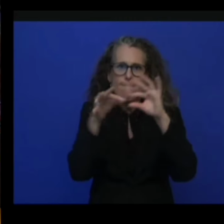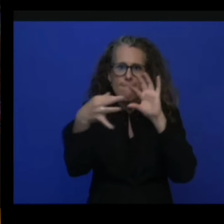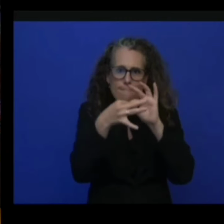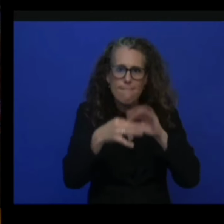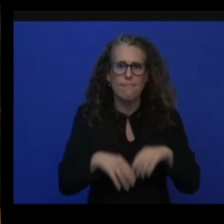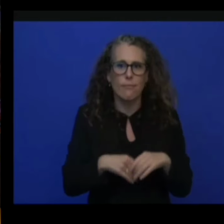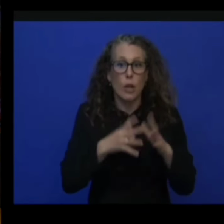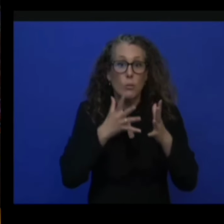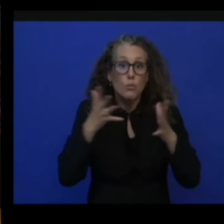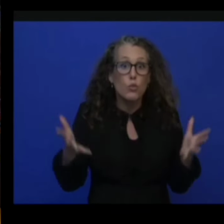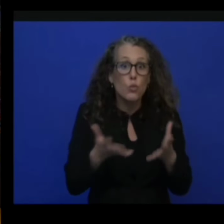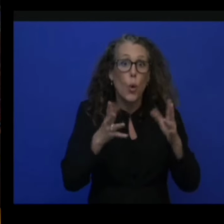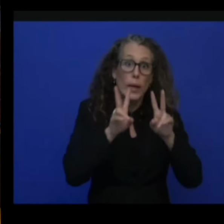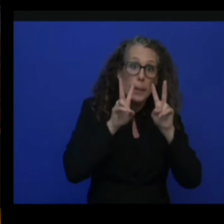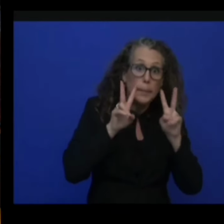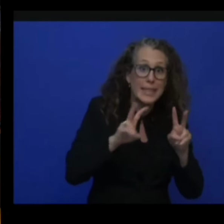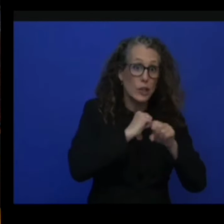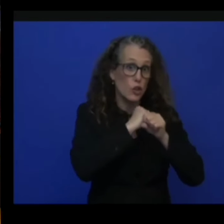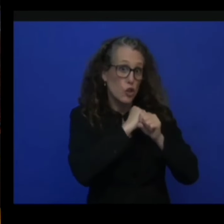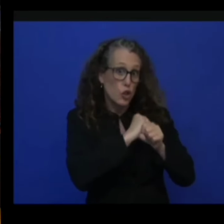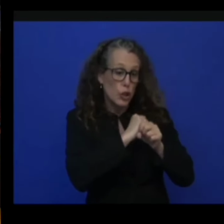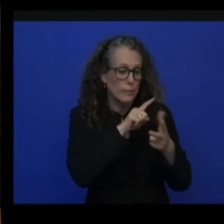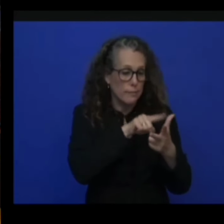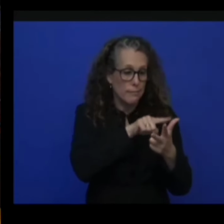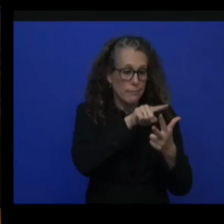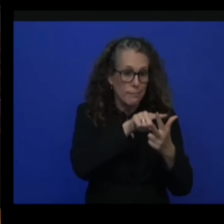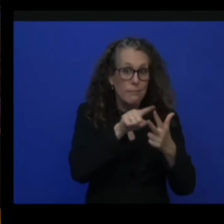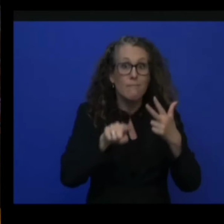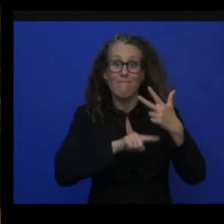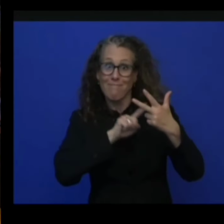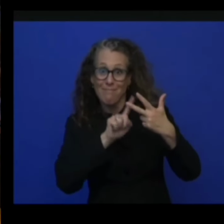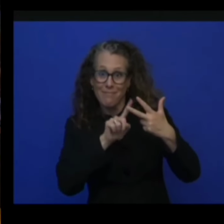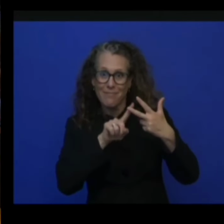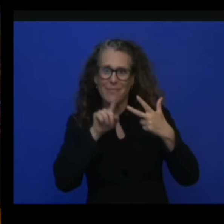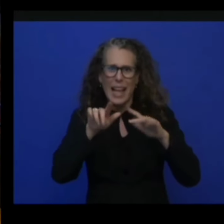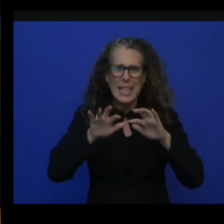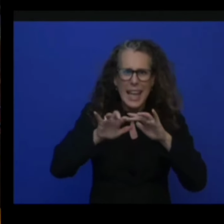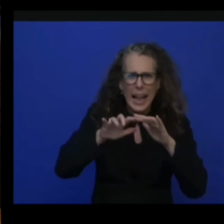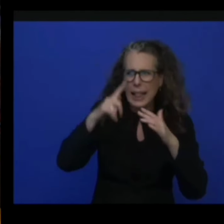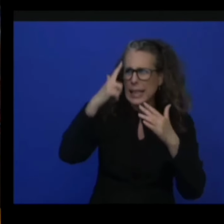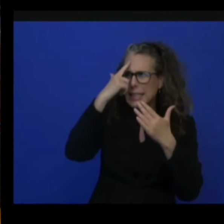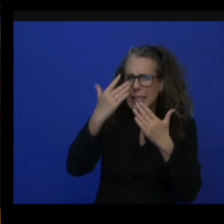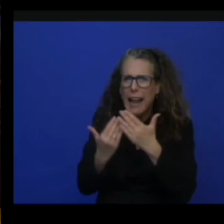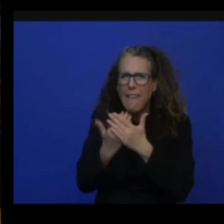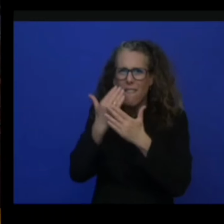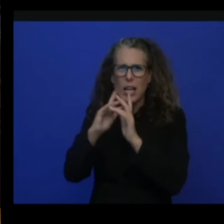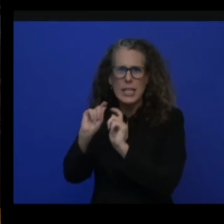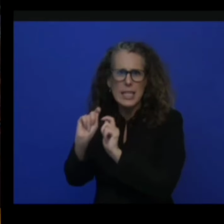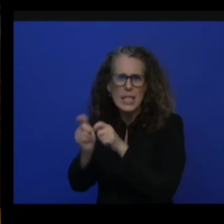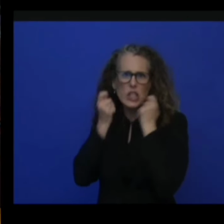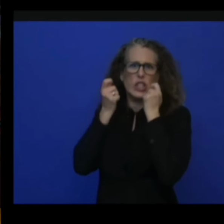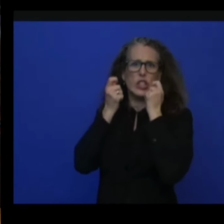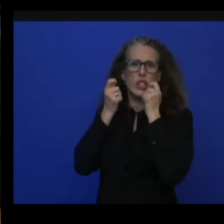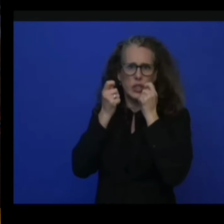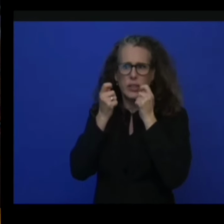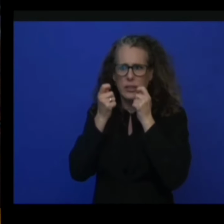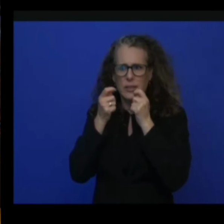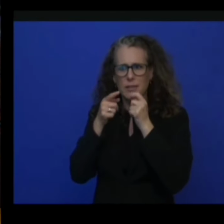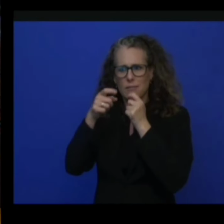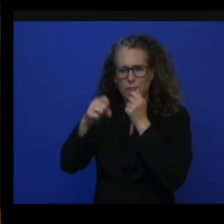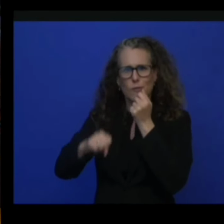so while continuing to leverage the technological innovation which has done so much to better our